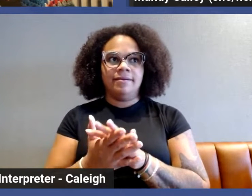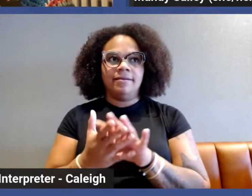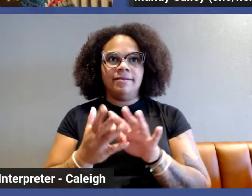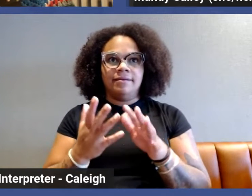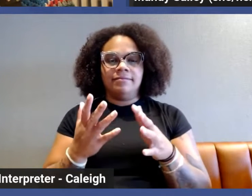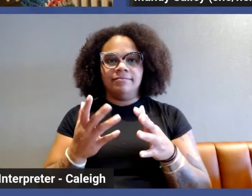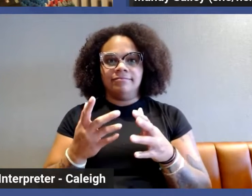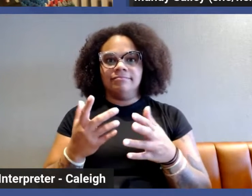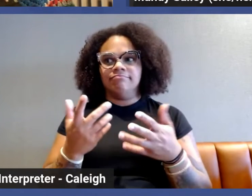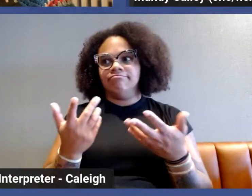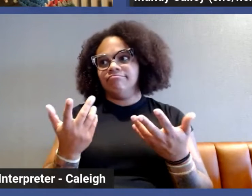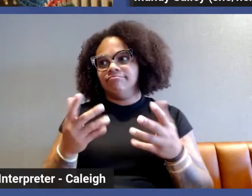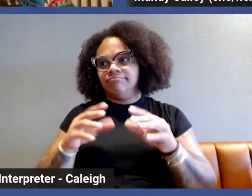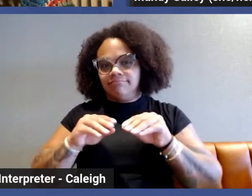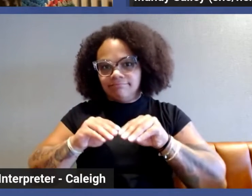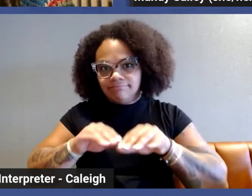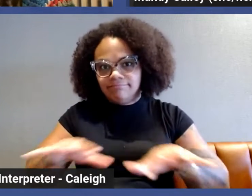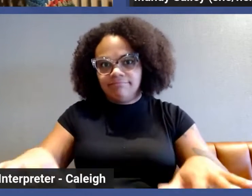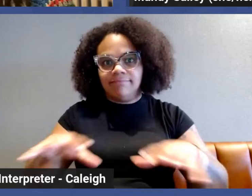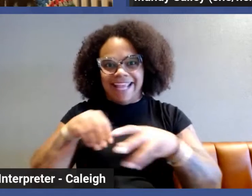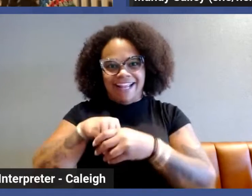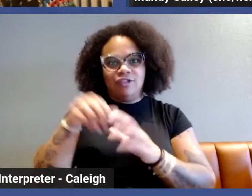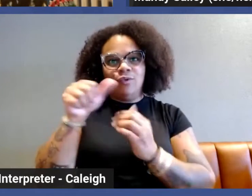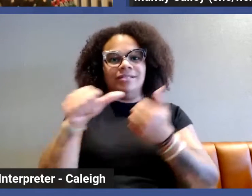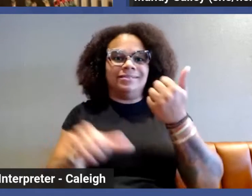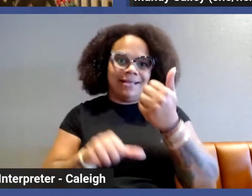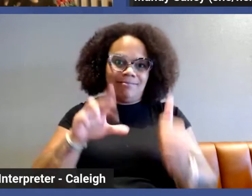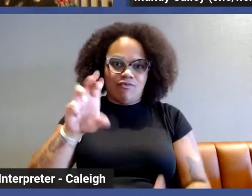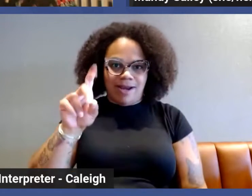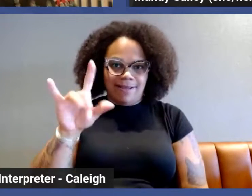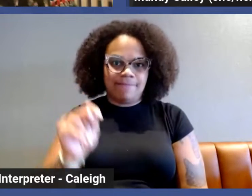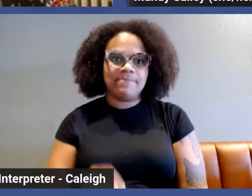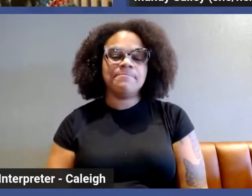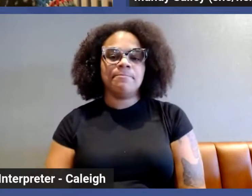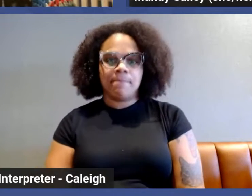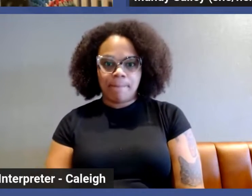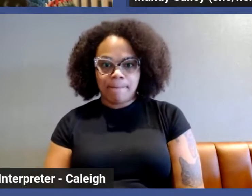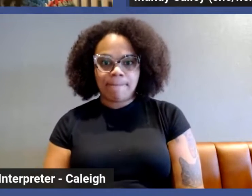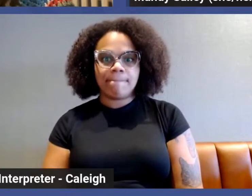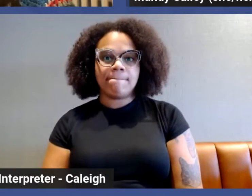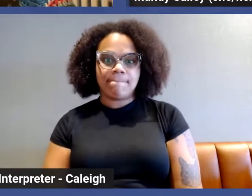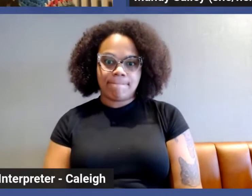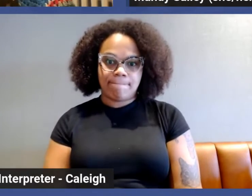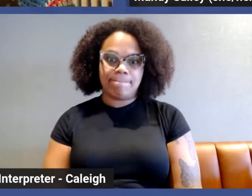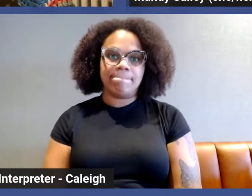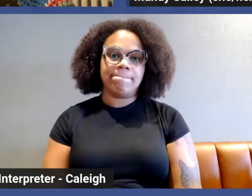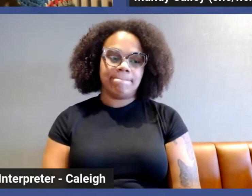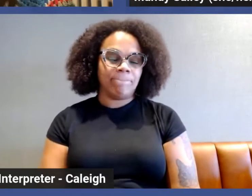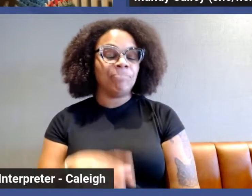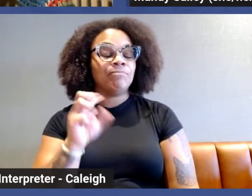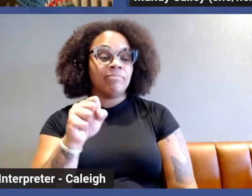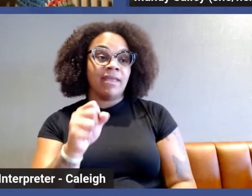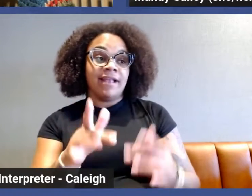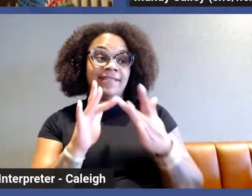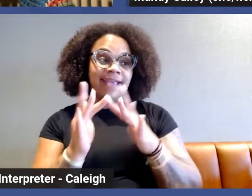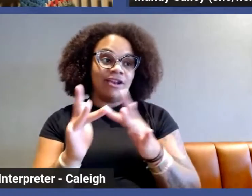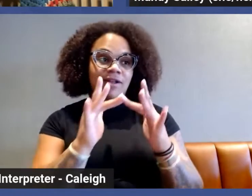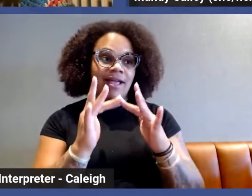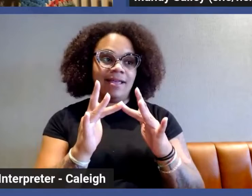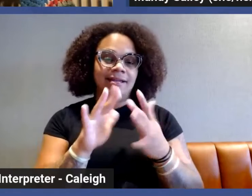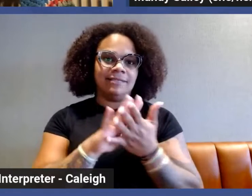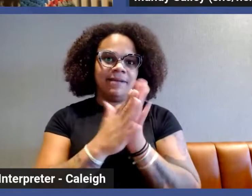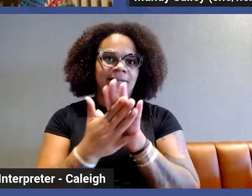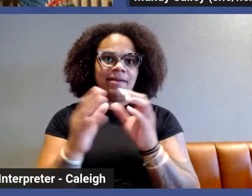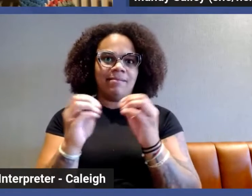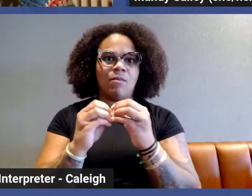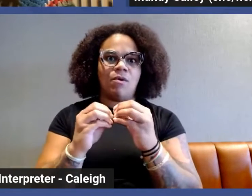how subreddits are being moderated. Yeah. There's the internet is increasingly hostile